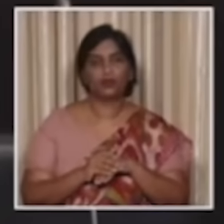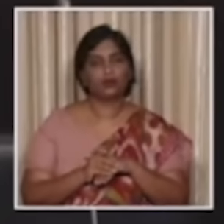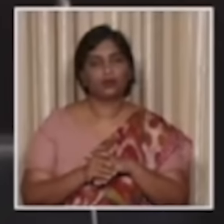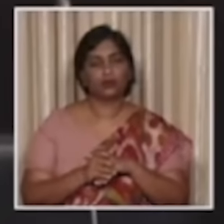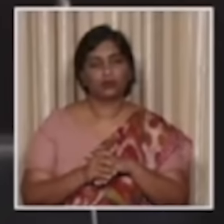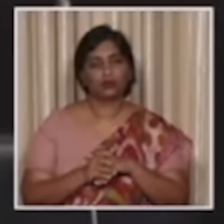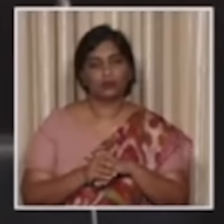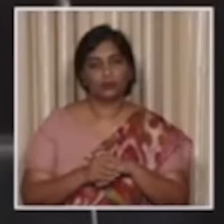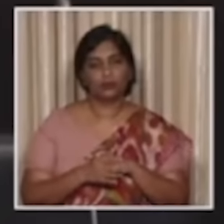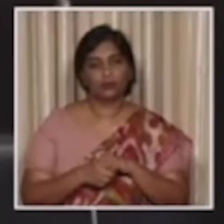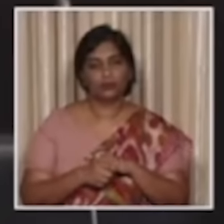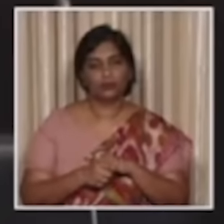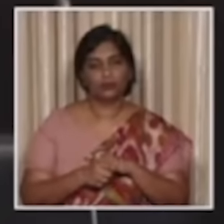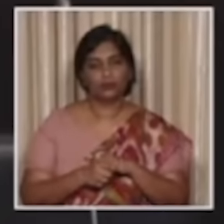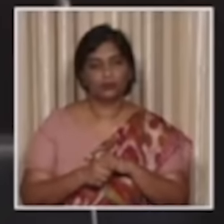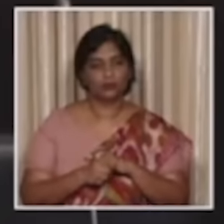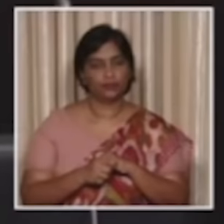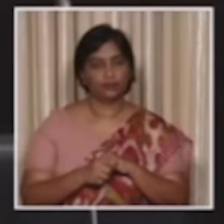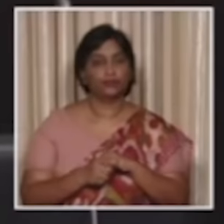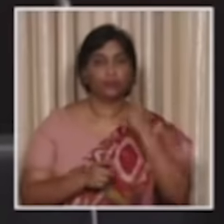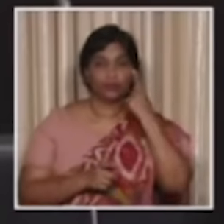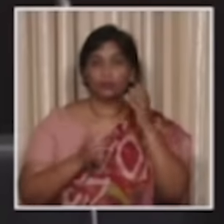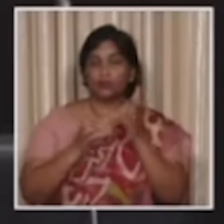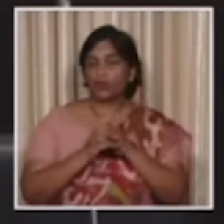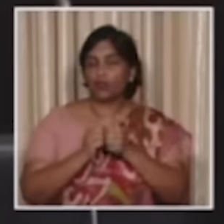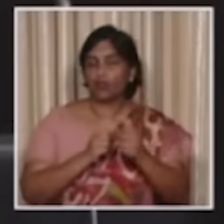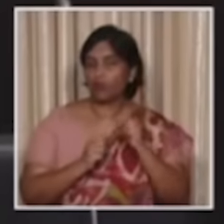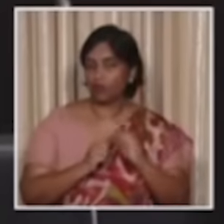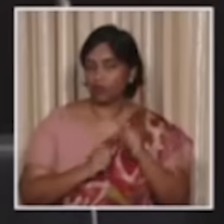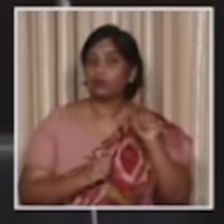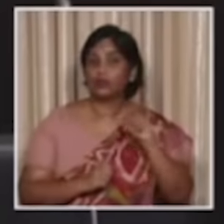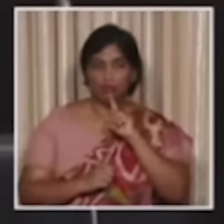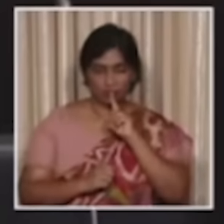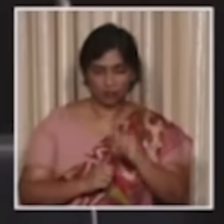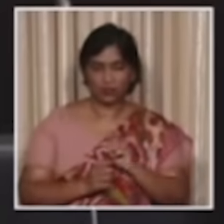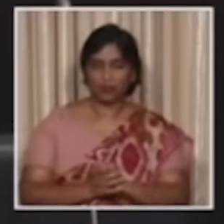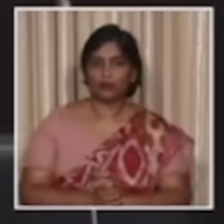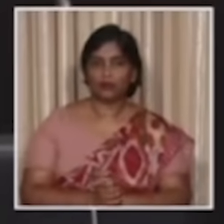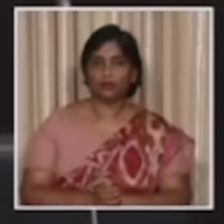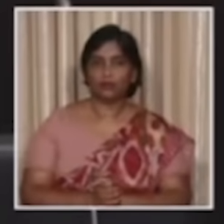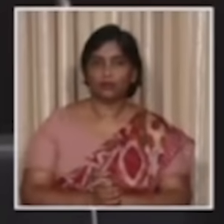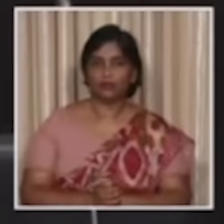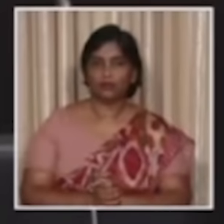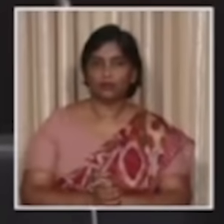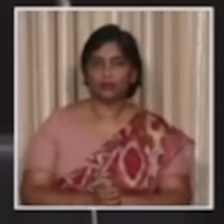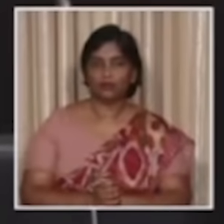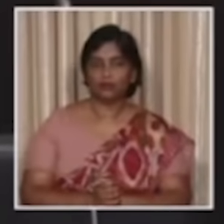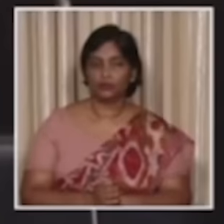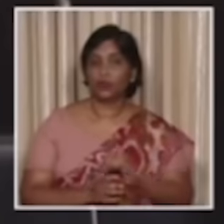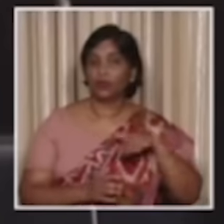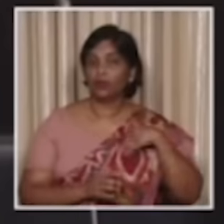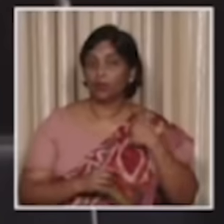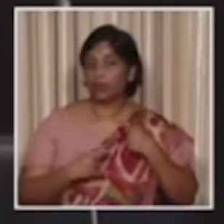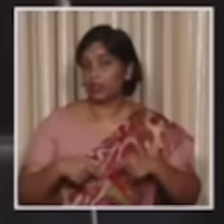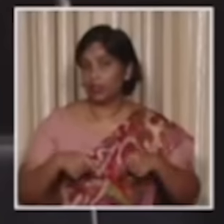kyanne buddhyangshya. Rataka buddhyangshya kumadda karanne. He says this, the book's main argument is that